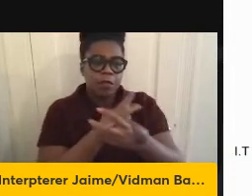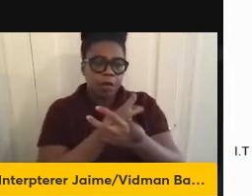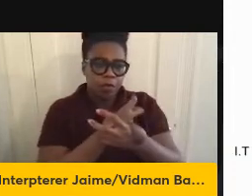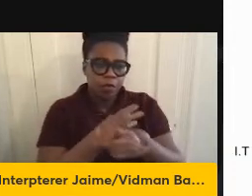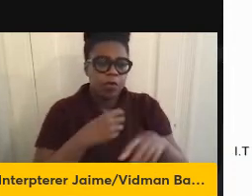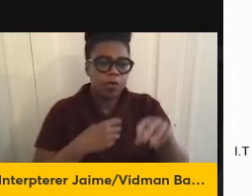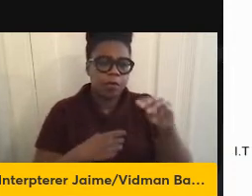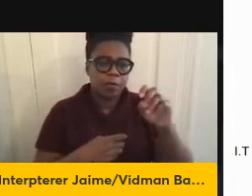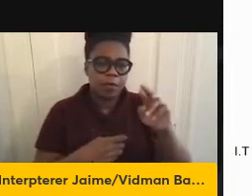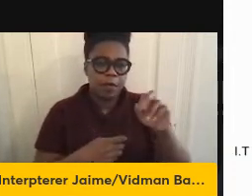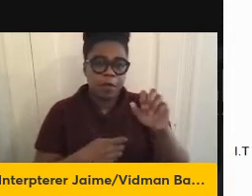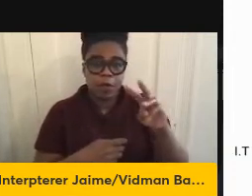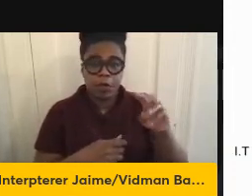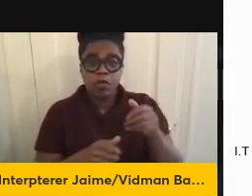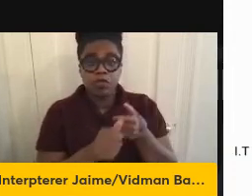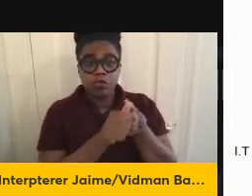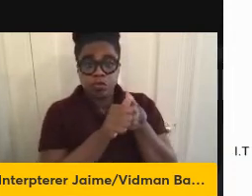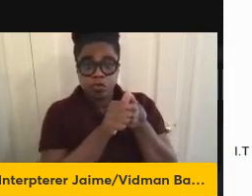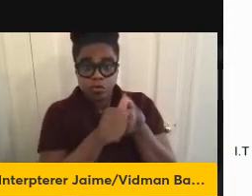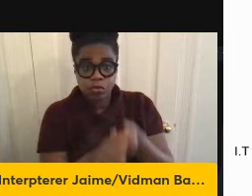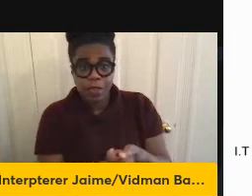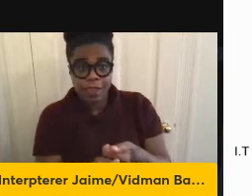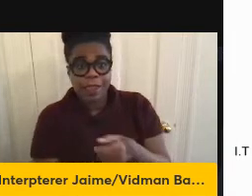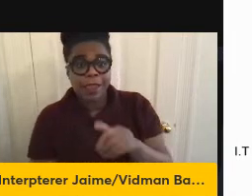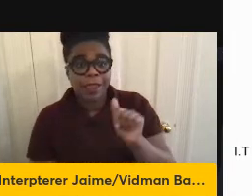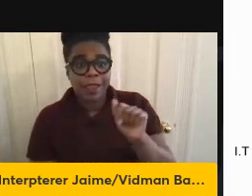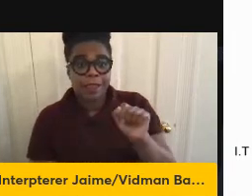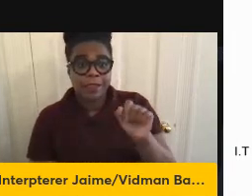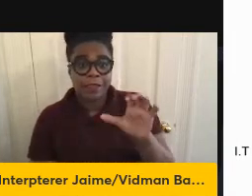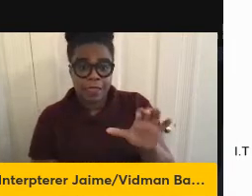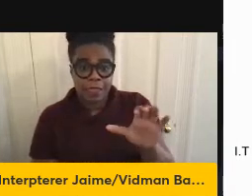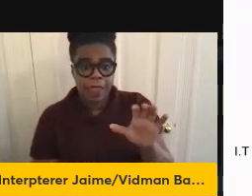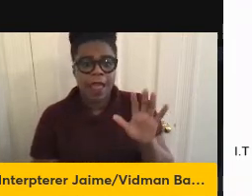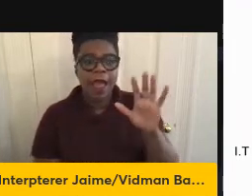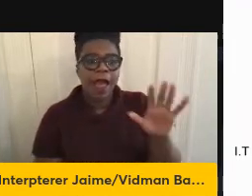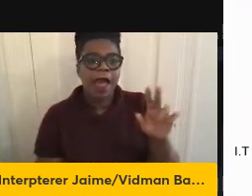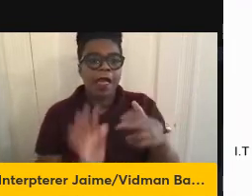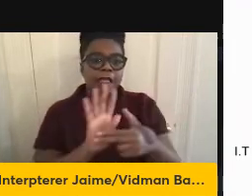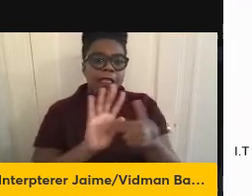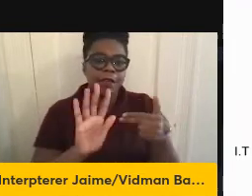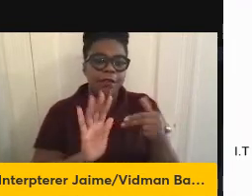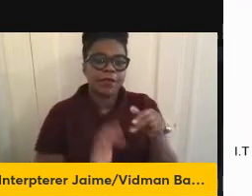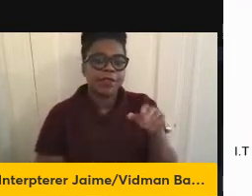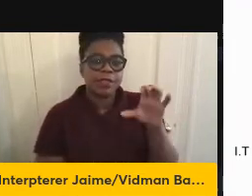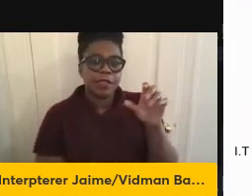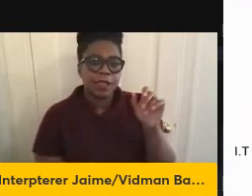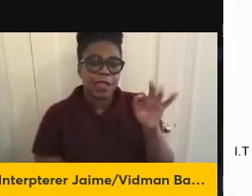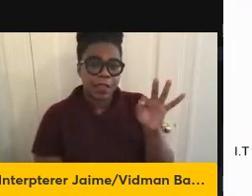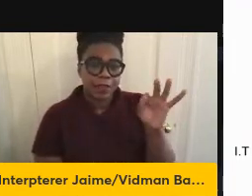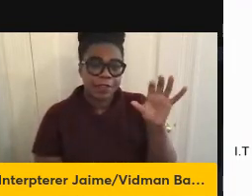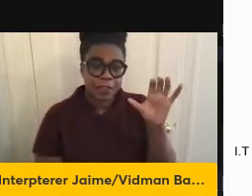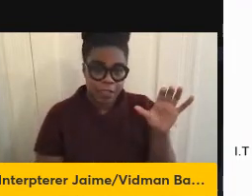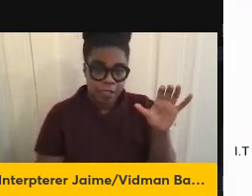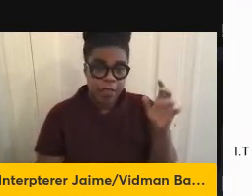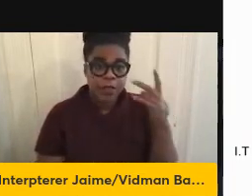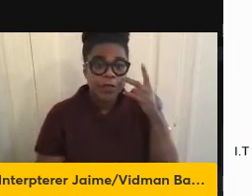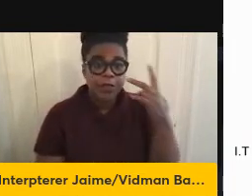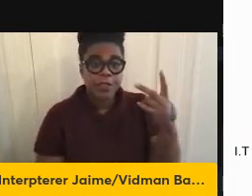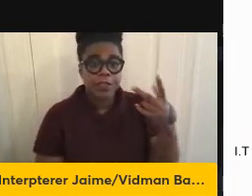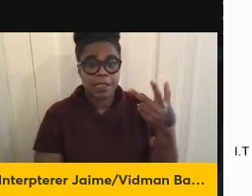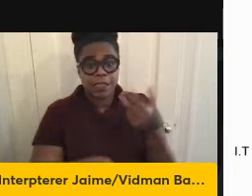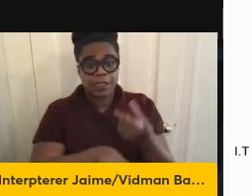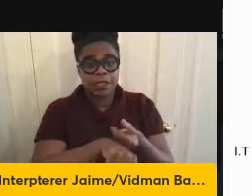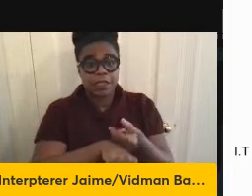track our ASCs, I intrativally labeled the bone marrow with CFSE, and you can see that here in the injected